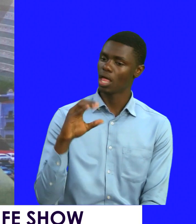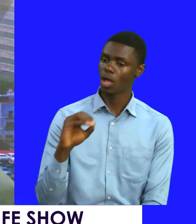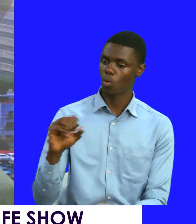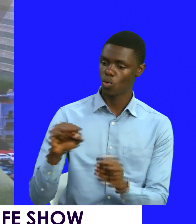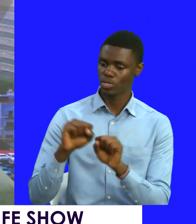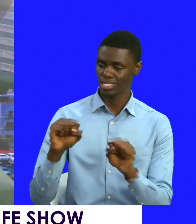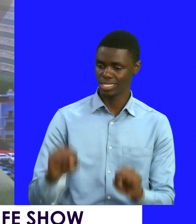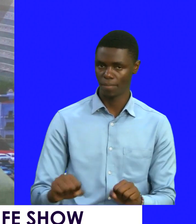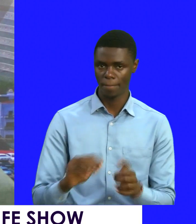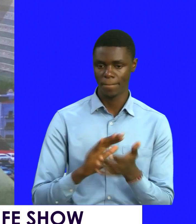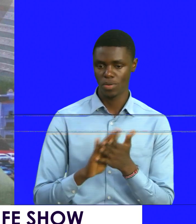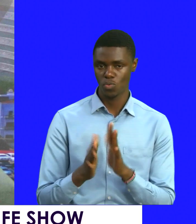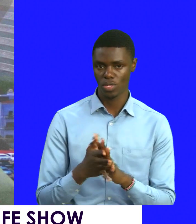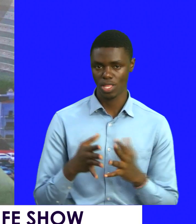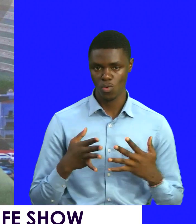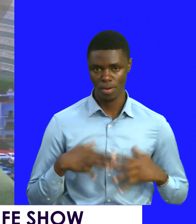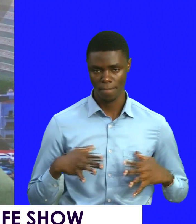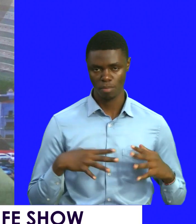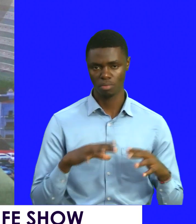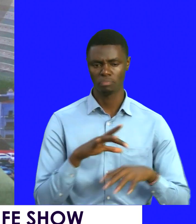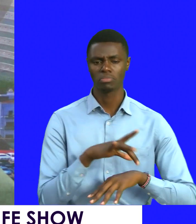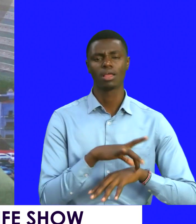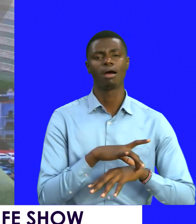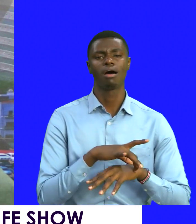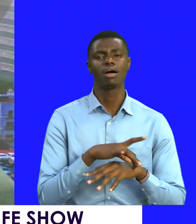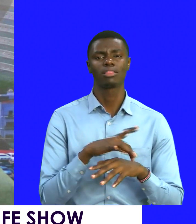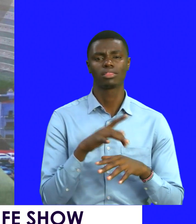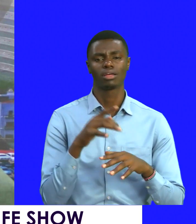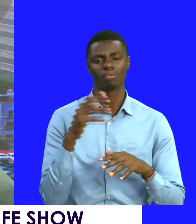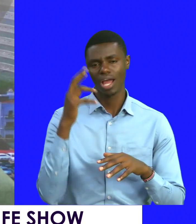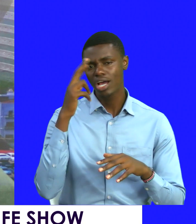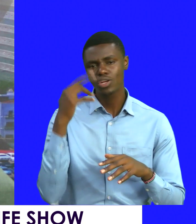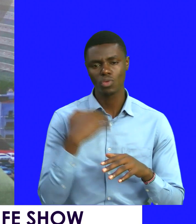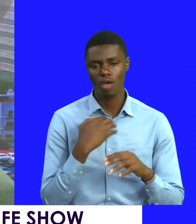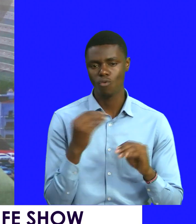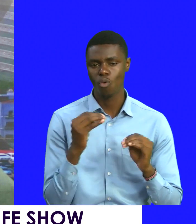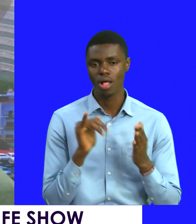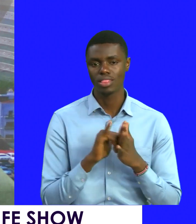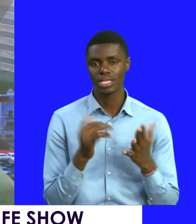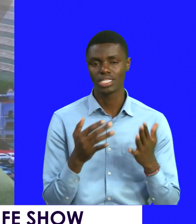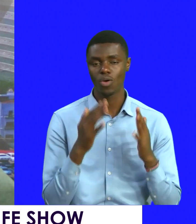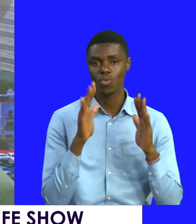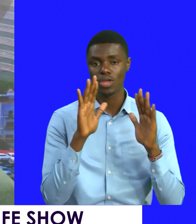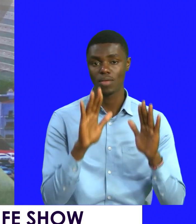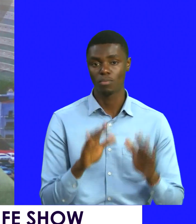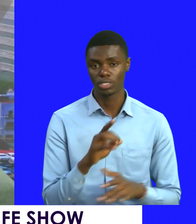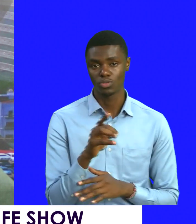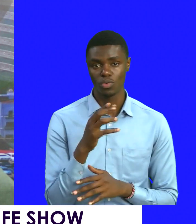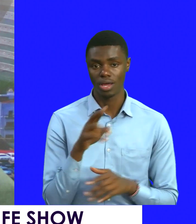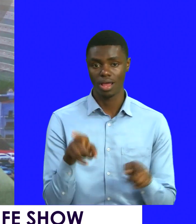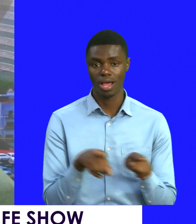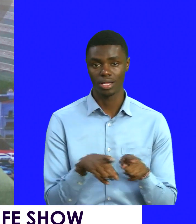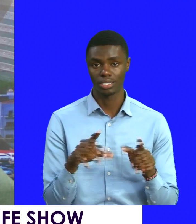Without the human being, the earth has no reason to be in place. That is how important you are as a human being.